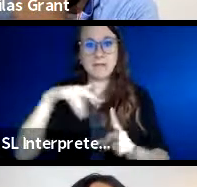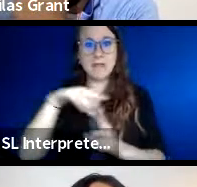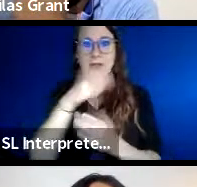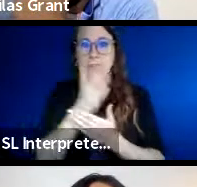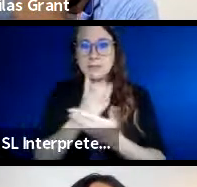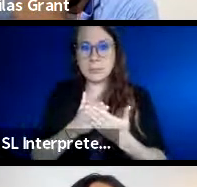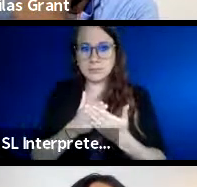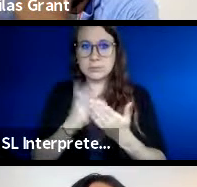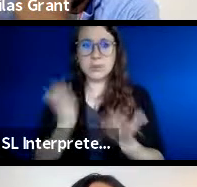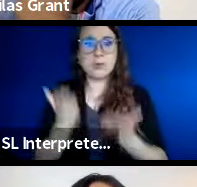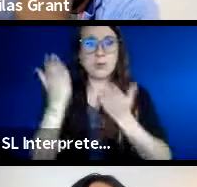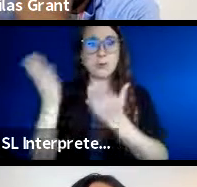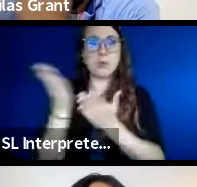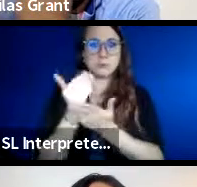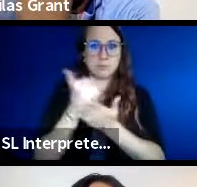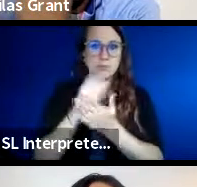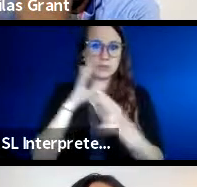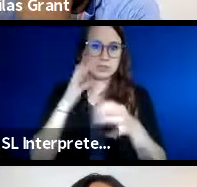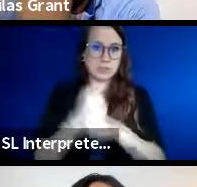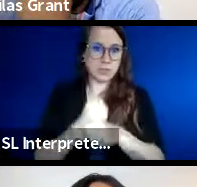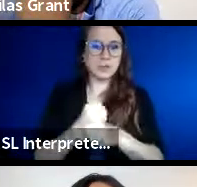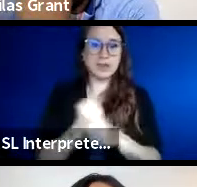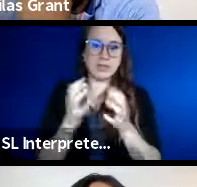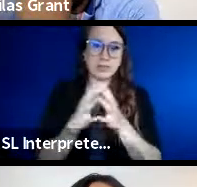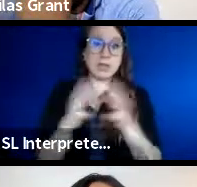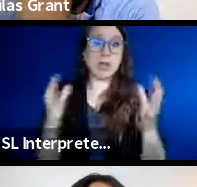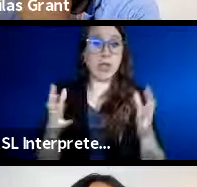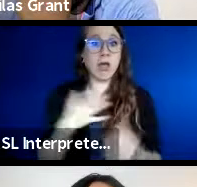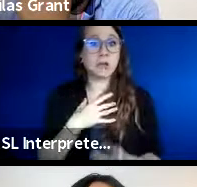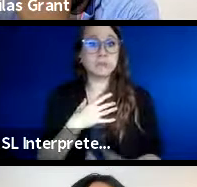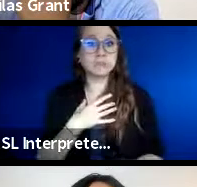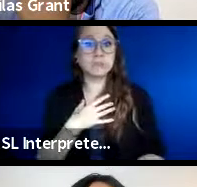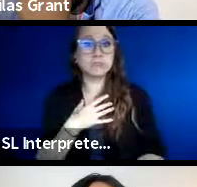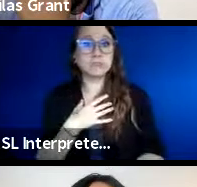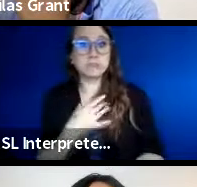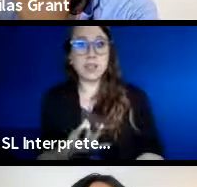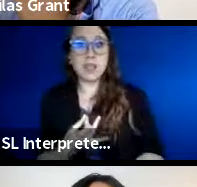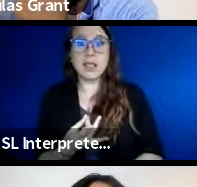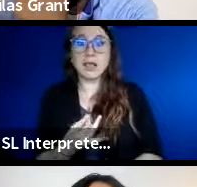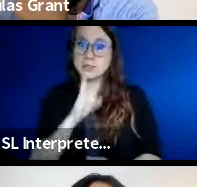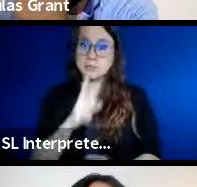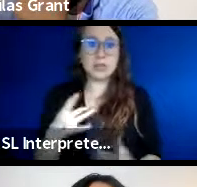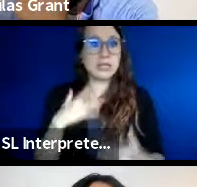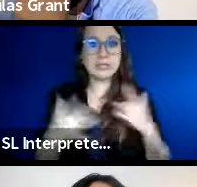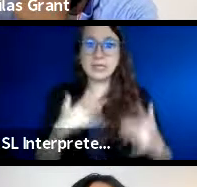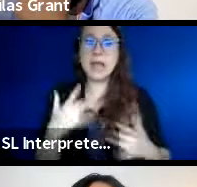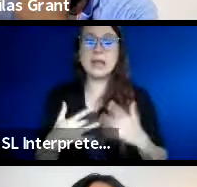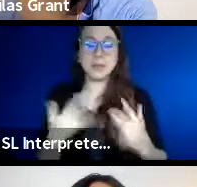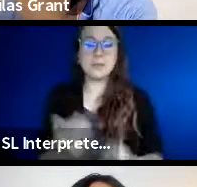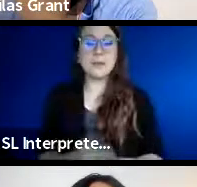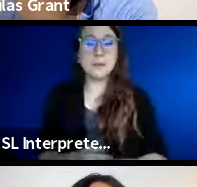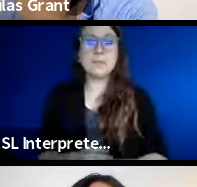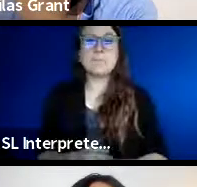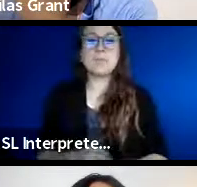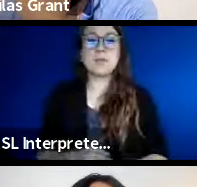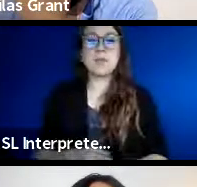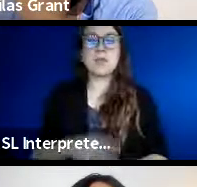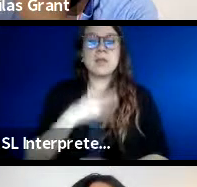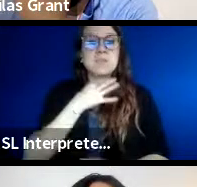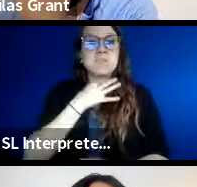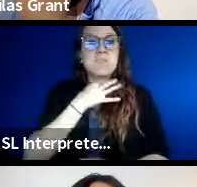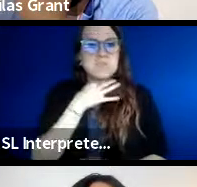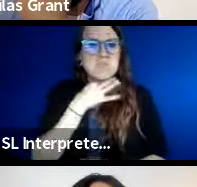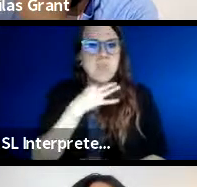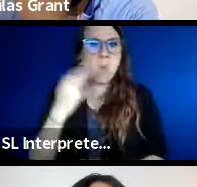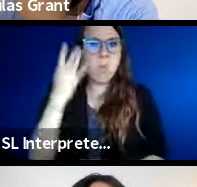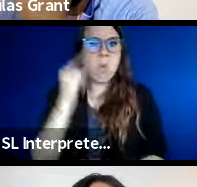your proposed budget summary, and there's a lot to like in here. There's a lot that's really exciting. But I'm just wondering, why not